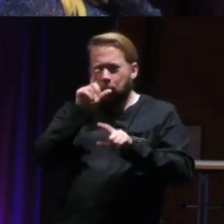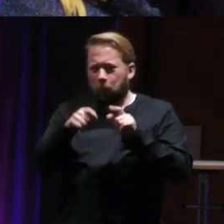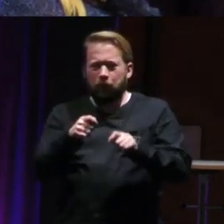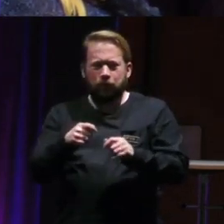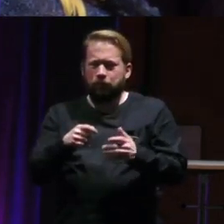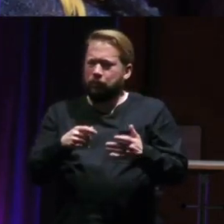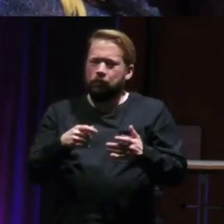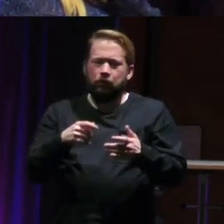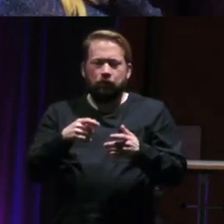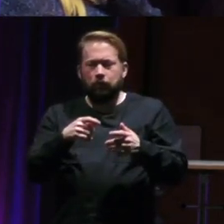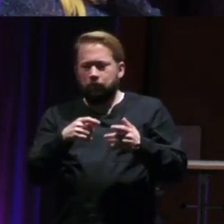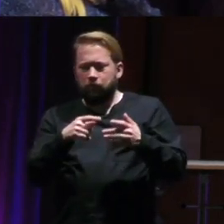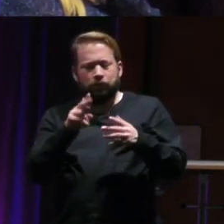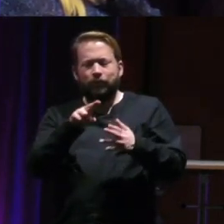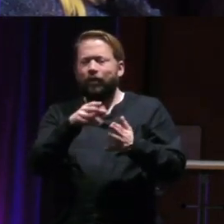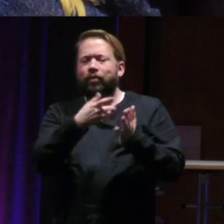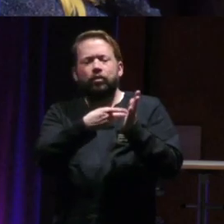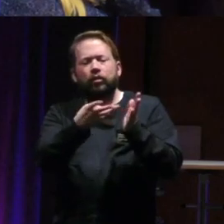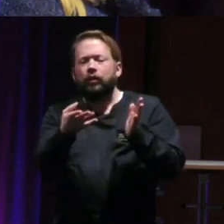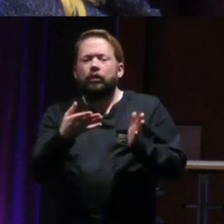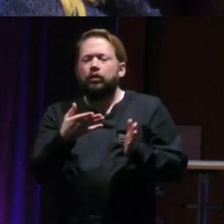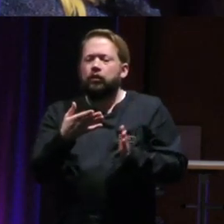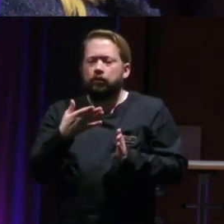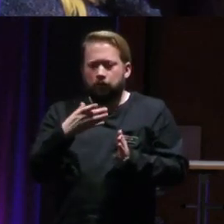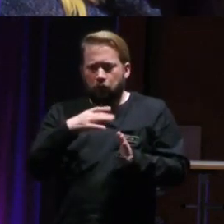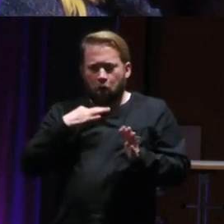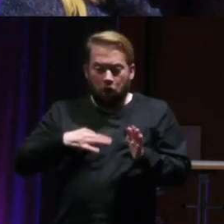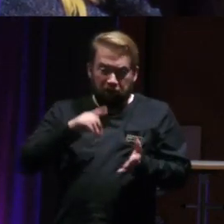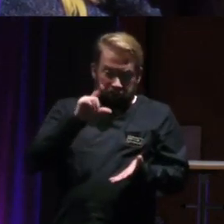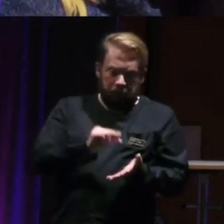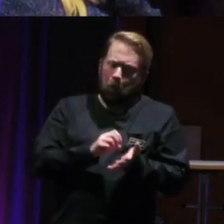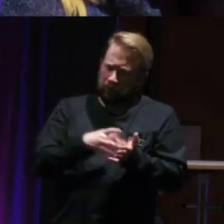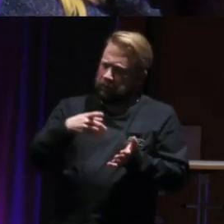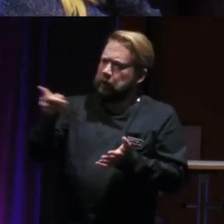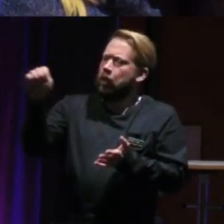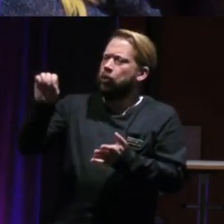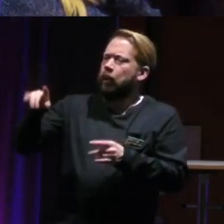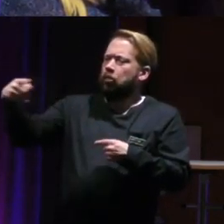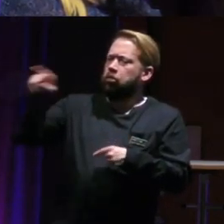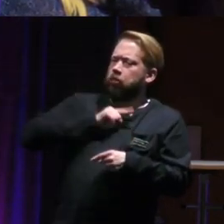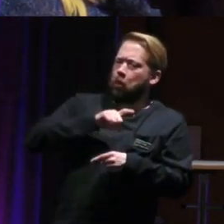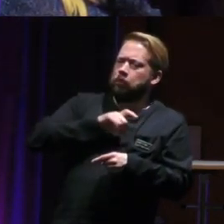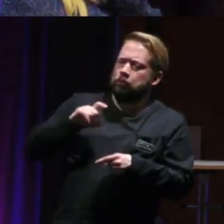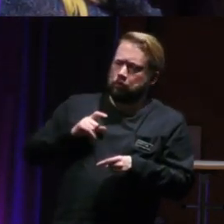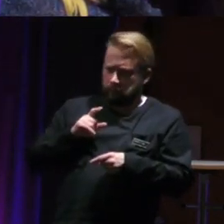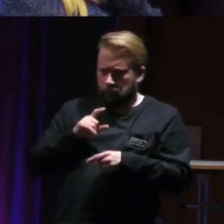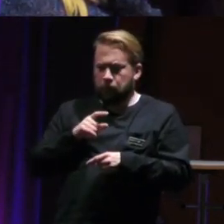now the food is becoming more expensive, and how can we break that cycle?